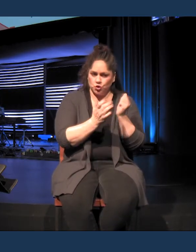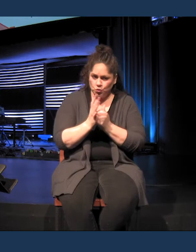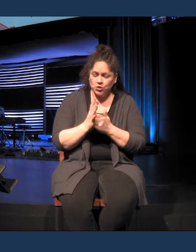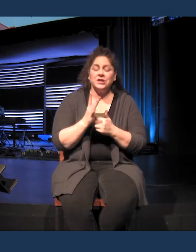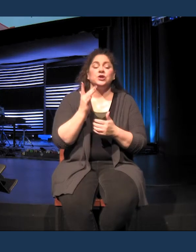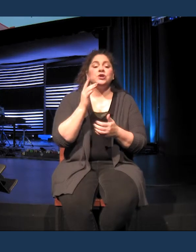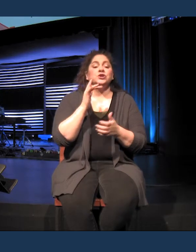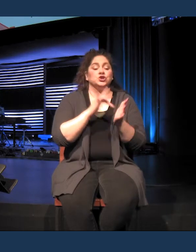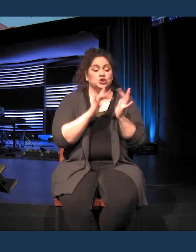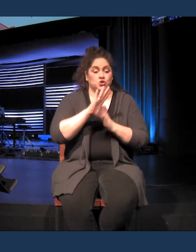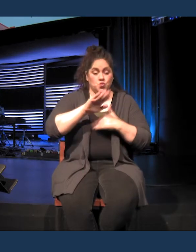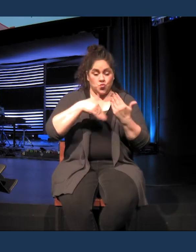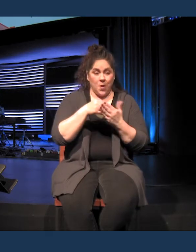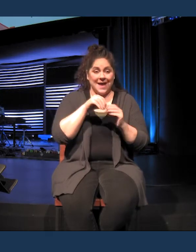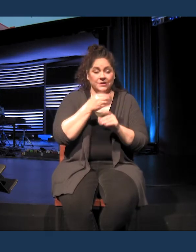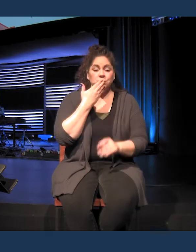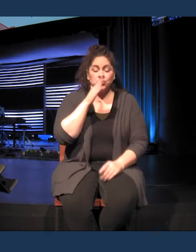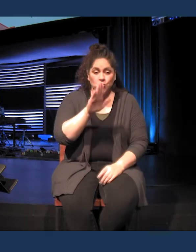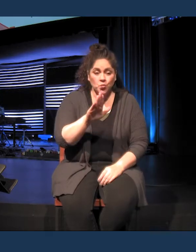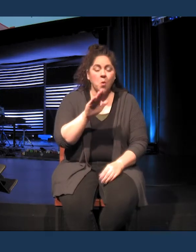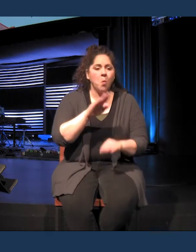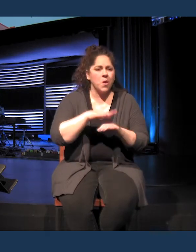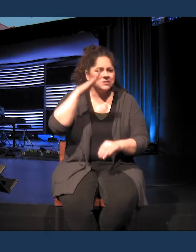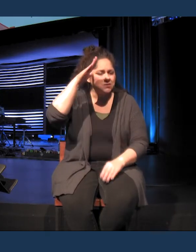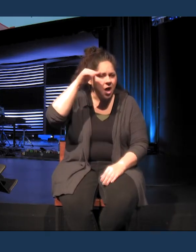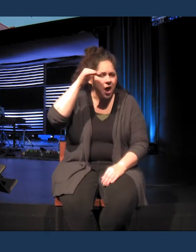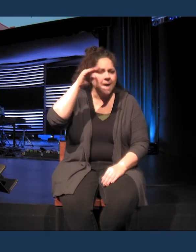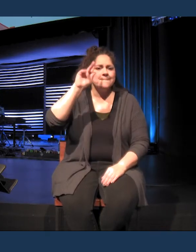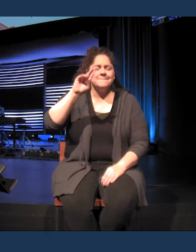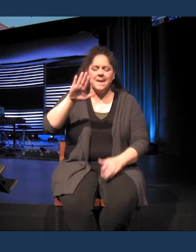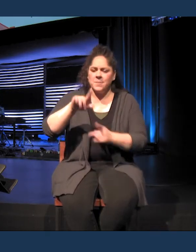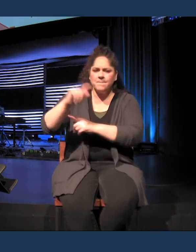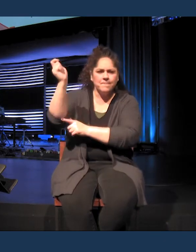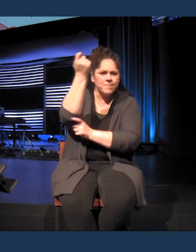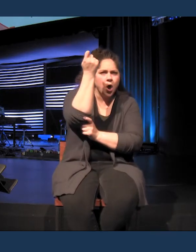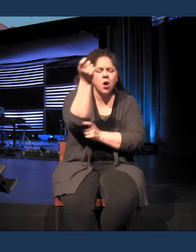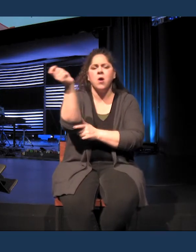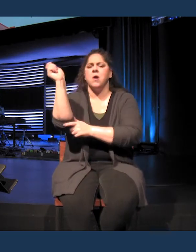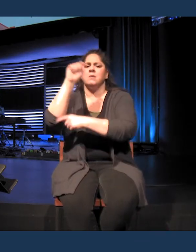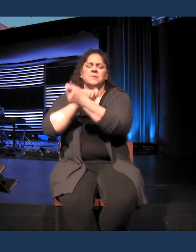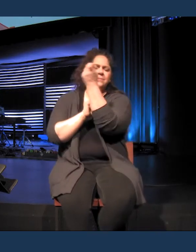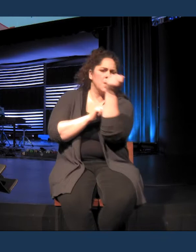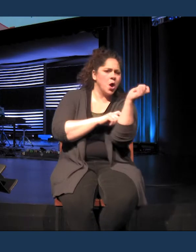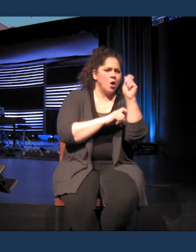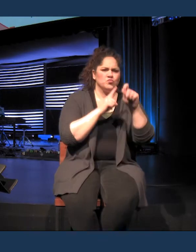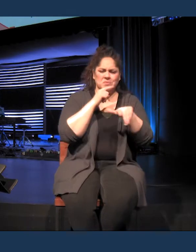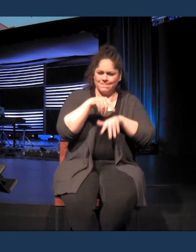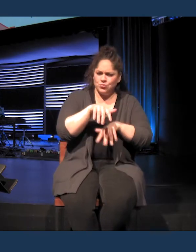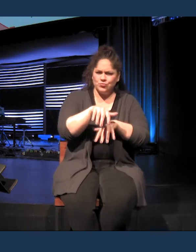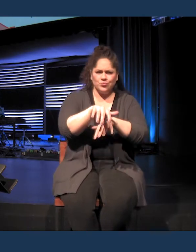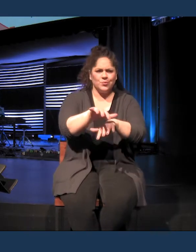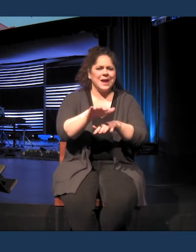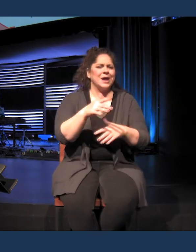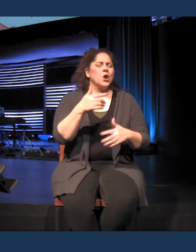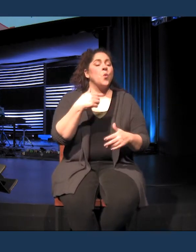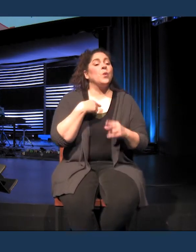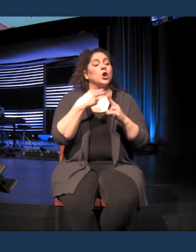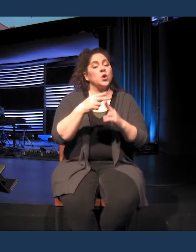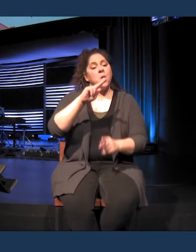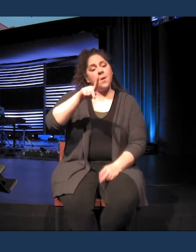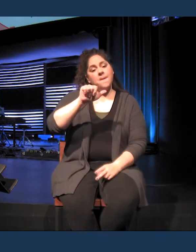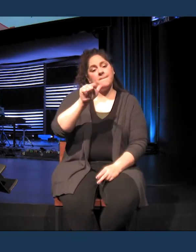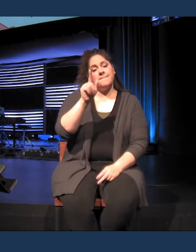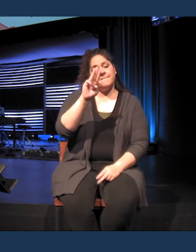rides into Jerusalem. He rides in on a donkey, and people are waving palm branches and celebrating. It's a great big parade. It's what we would call Palm